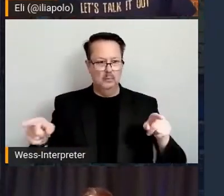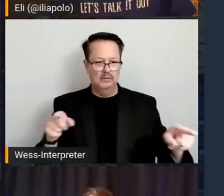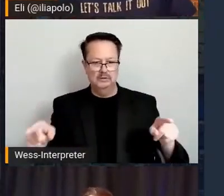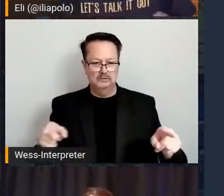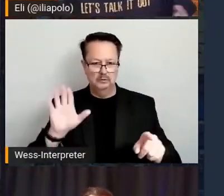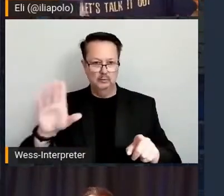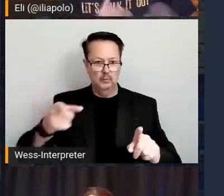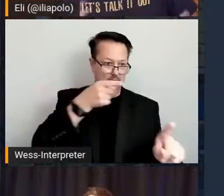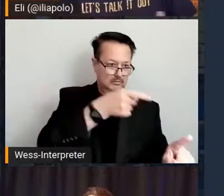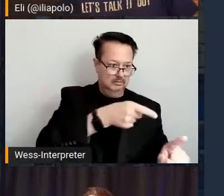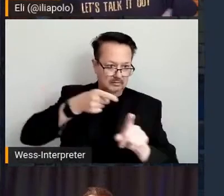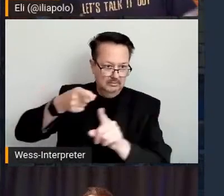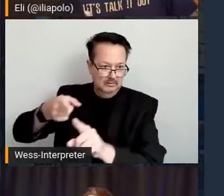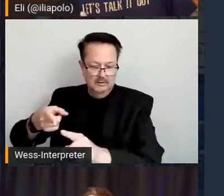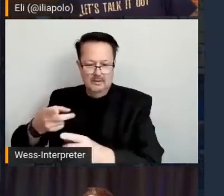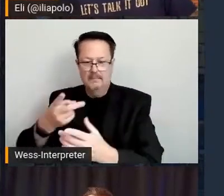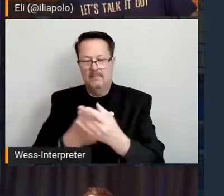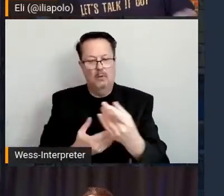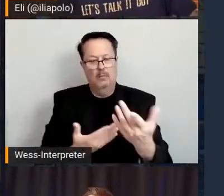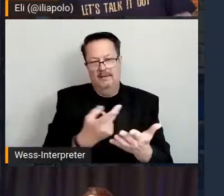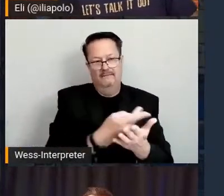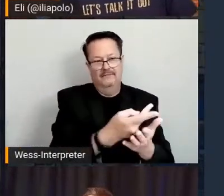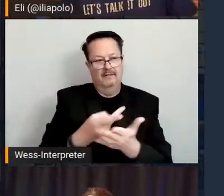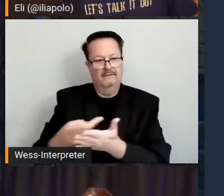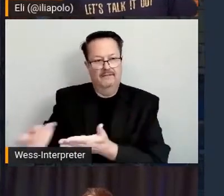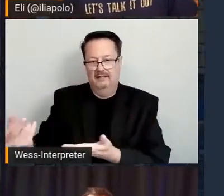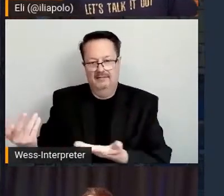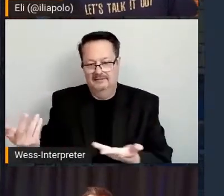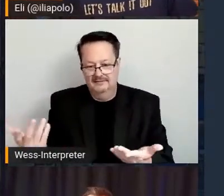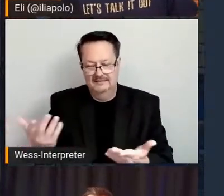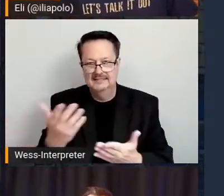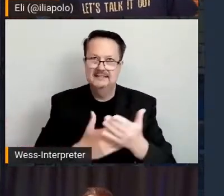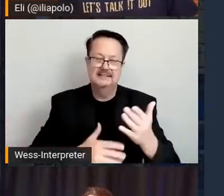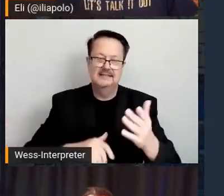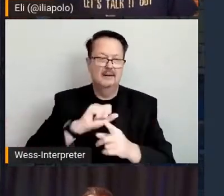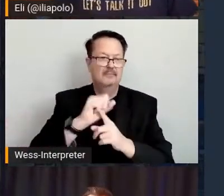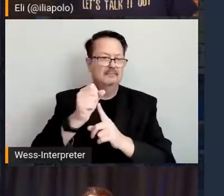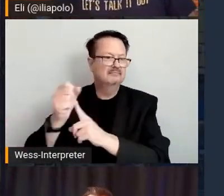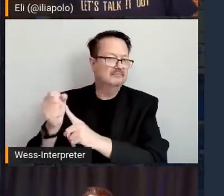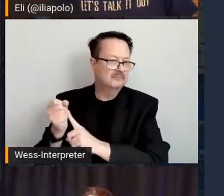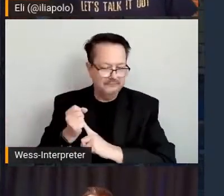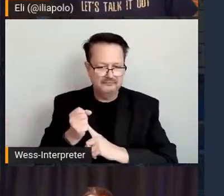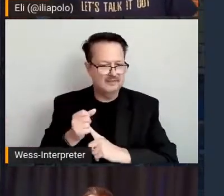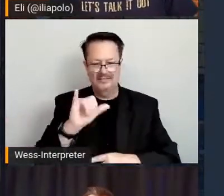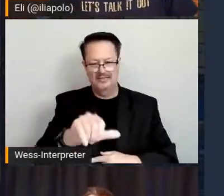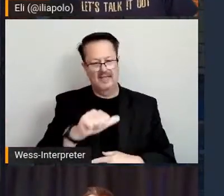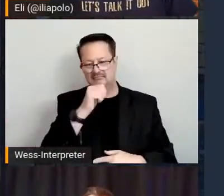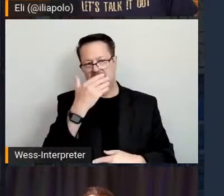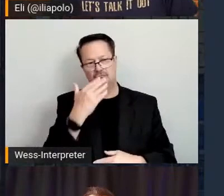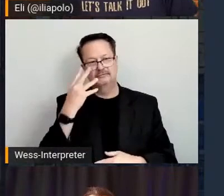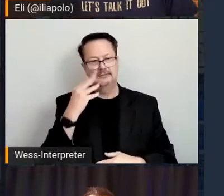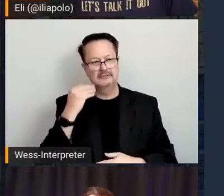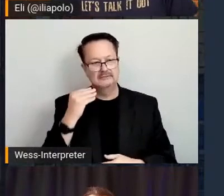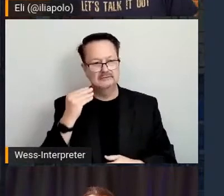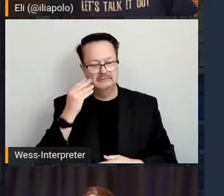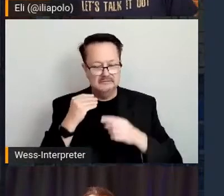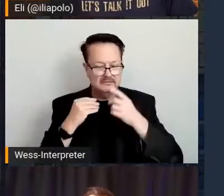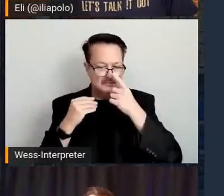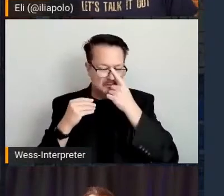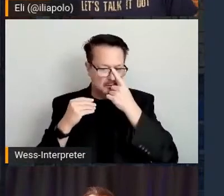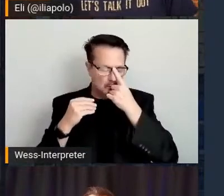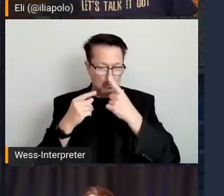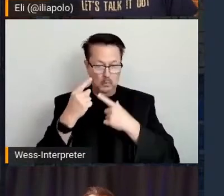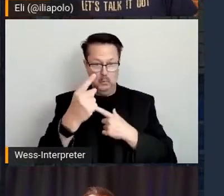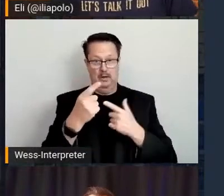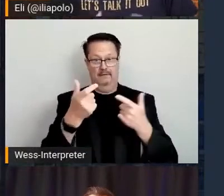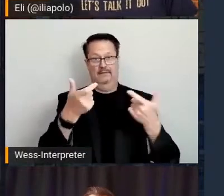targeting, both of them may fail at some scenarios. That's not a good experience. One of the